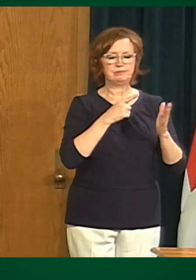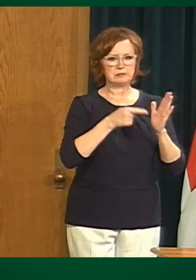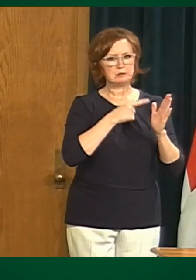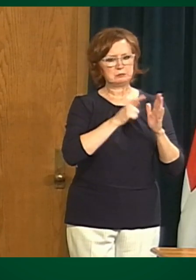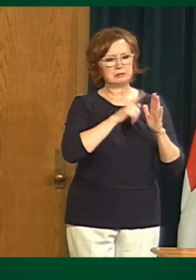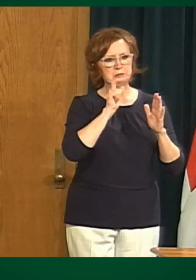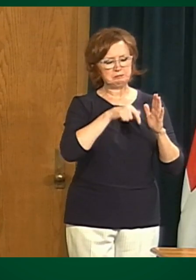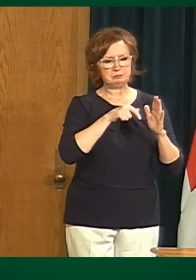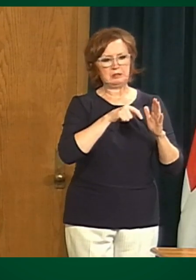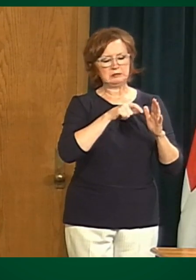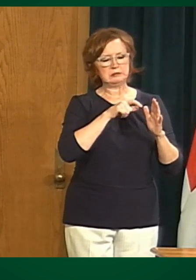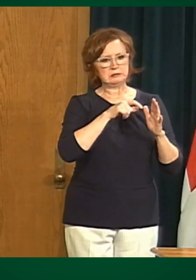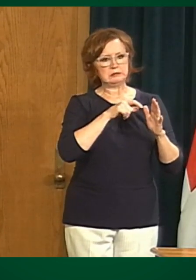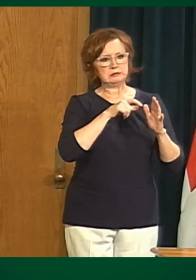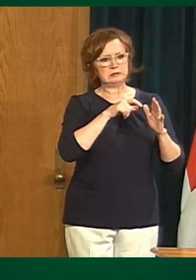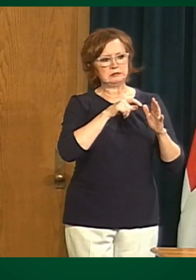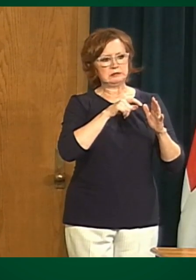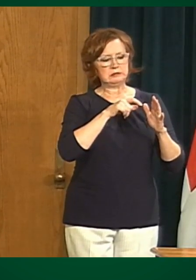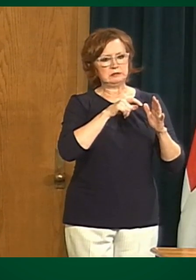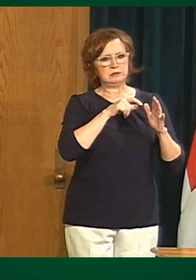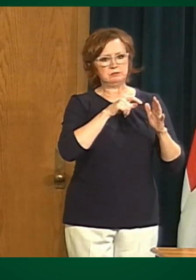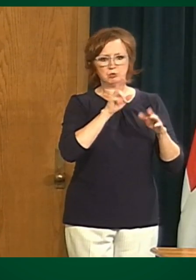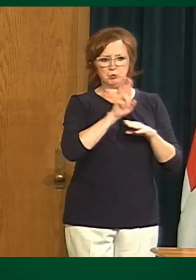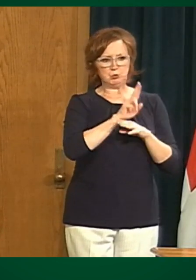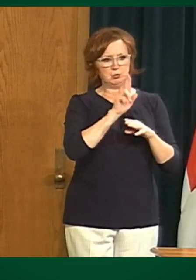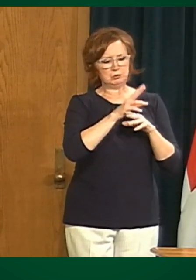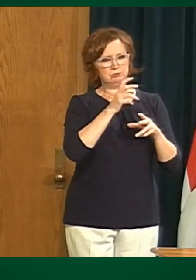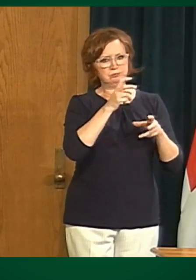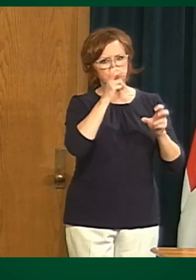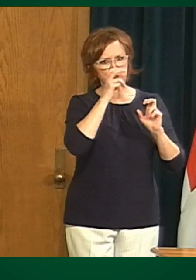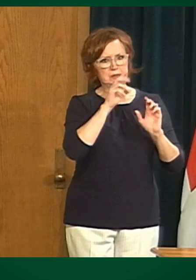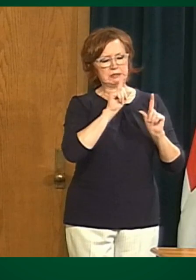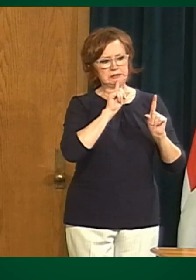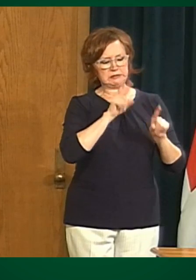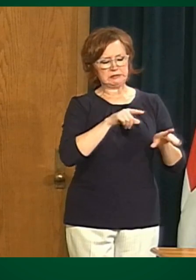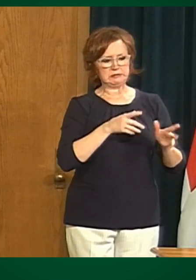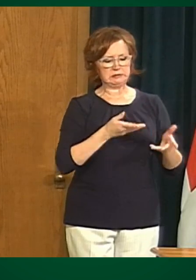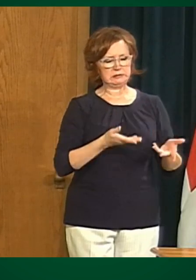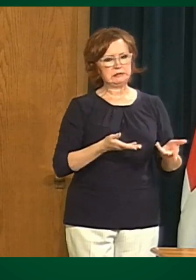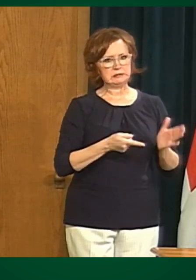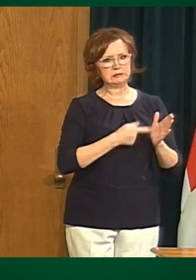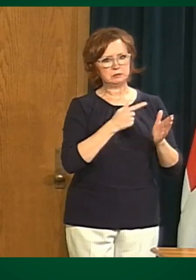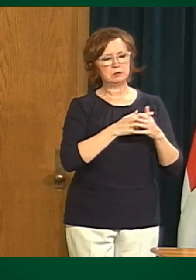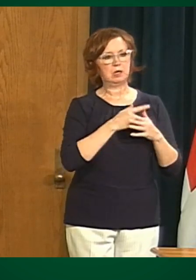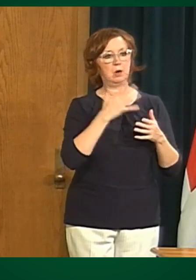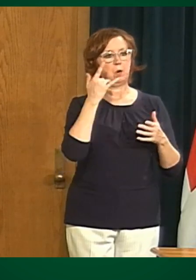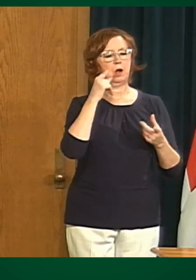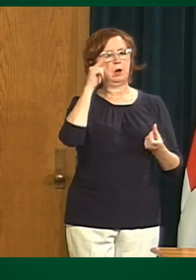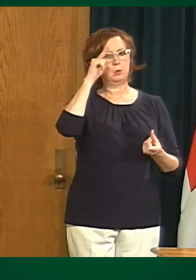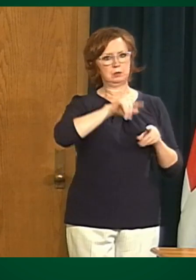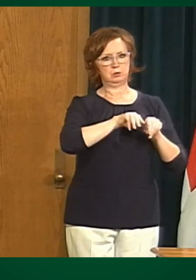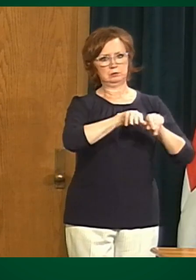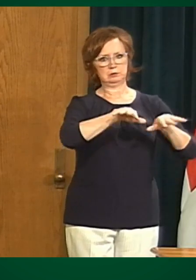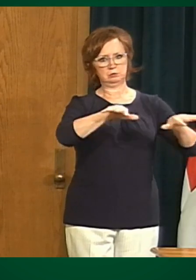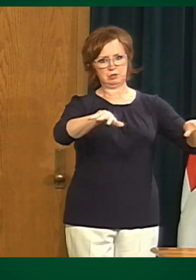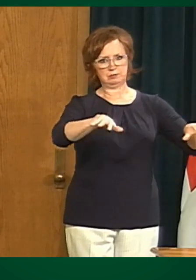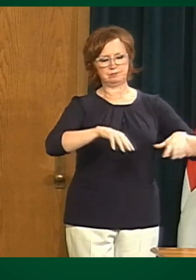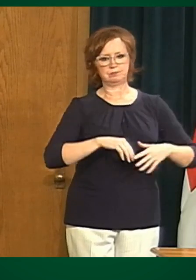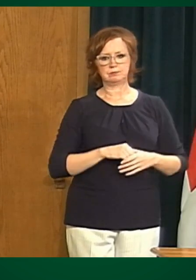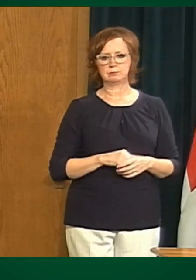this aggressive disease that is really spread by more community interaction and mobility.